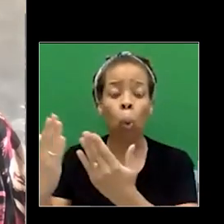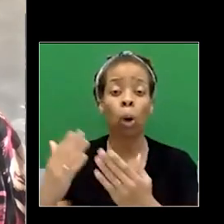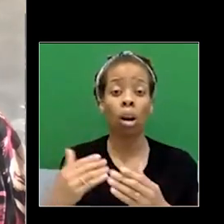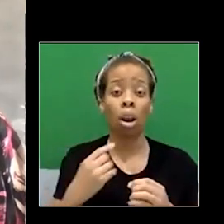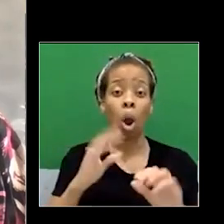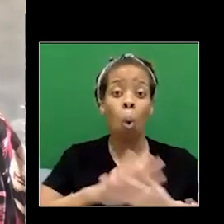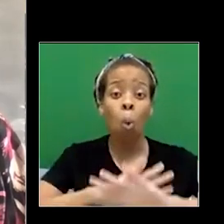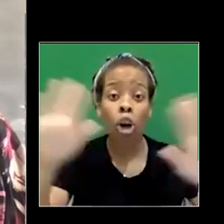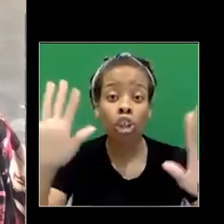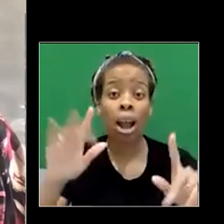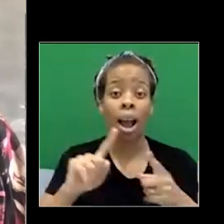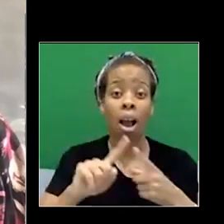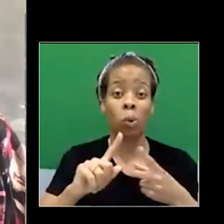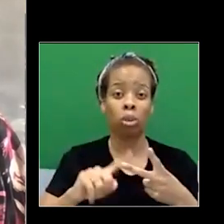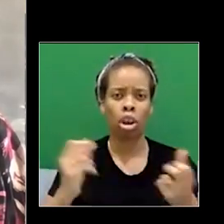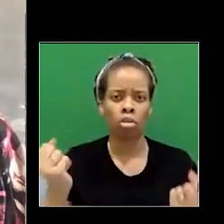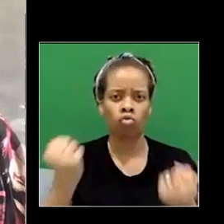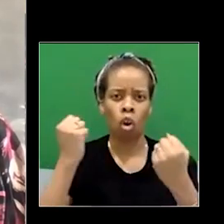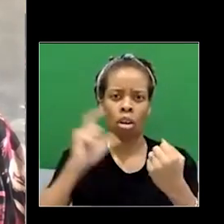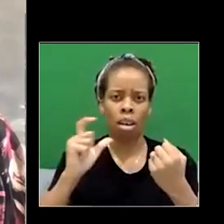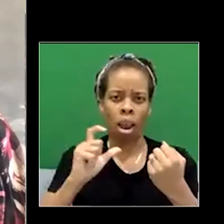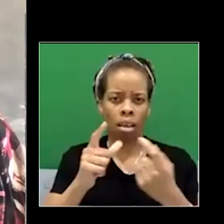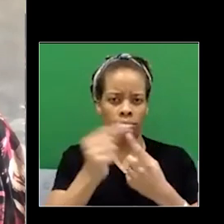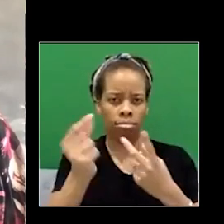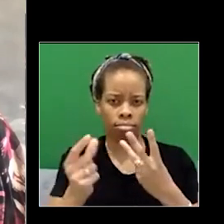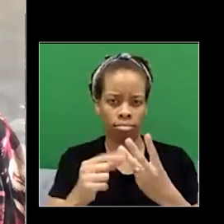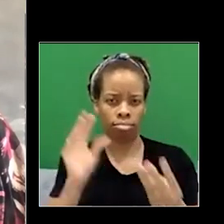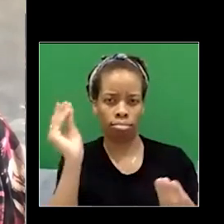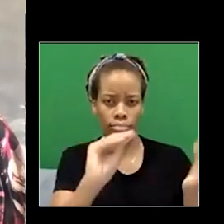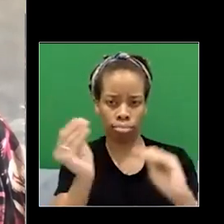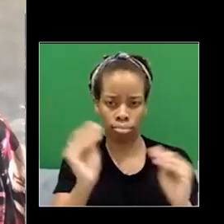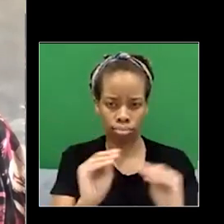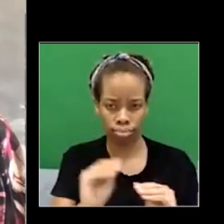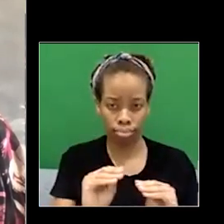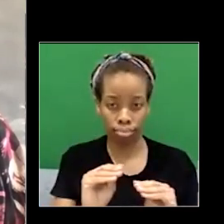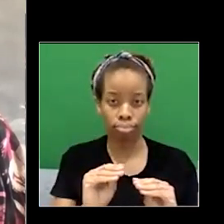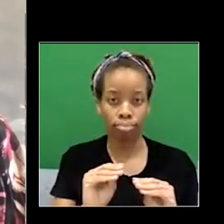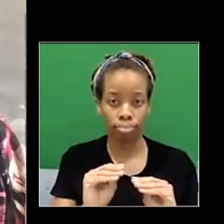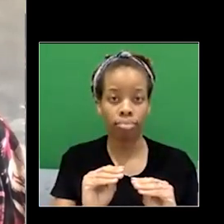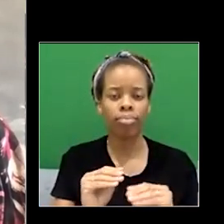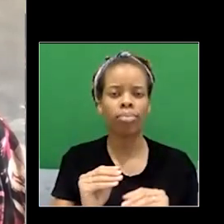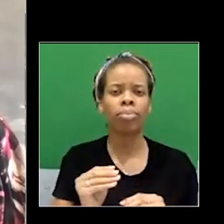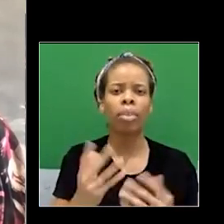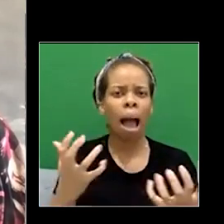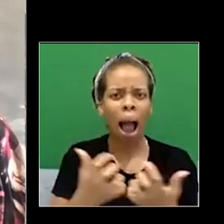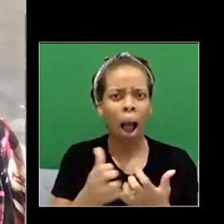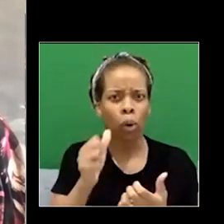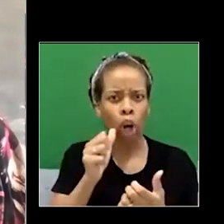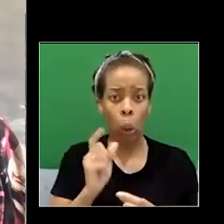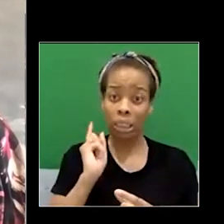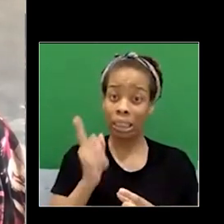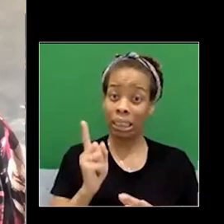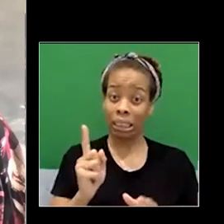with, maybe a strong color to work with. So that's, I won't say too much more about the beginning. In terms of knowing when to finish, as I'm